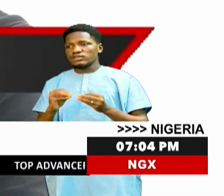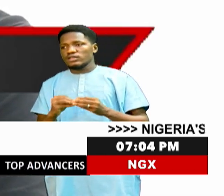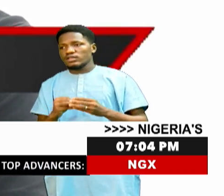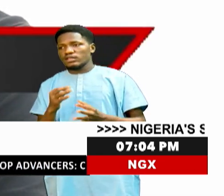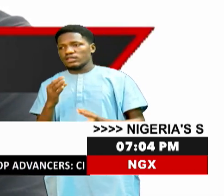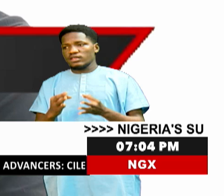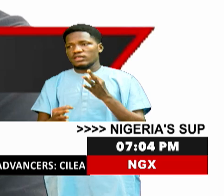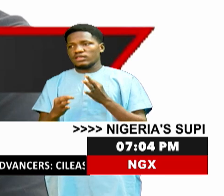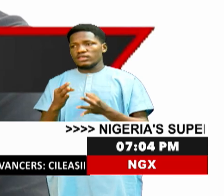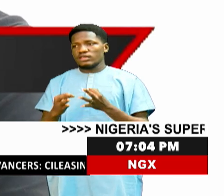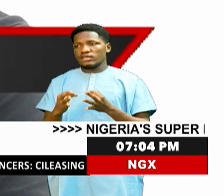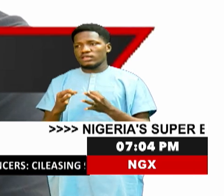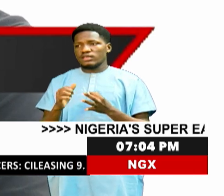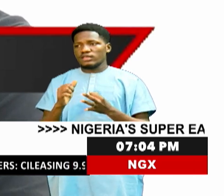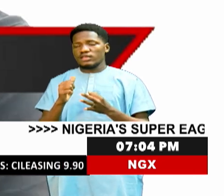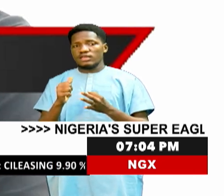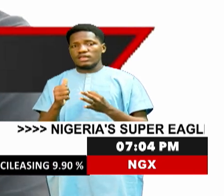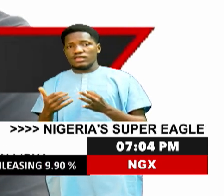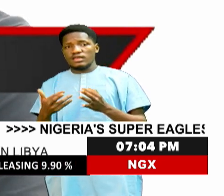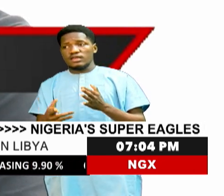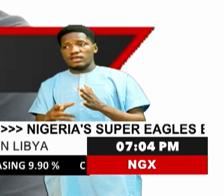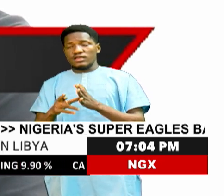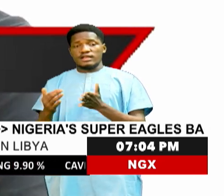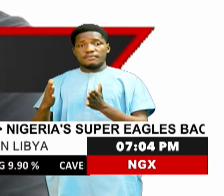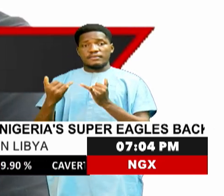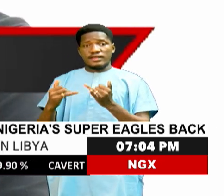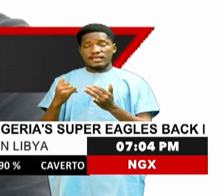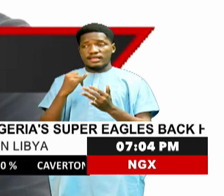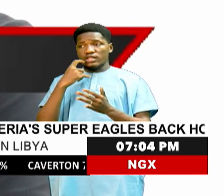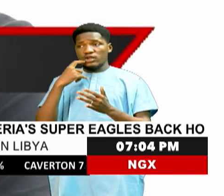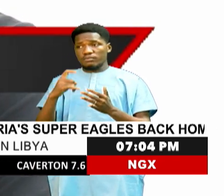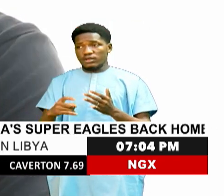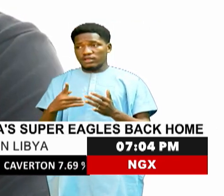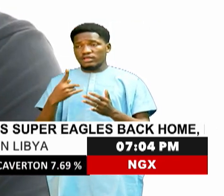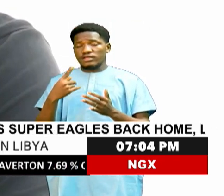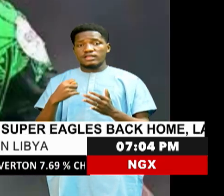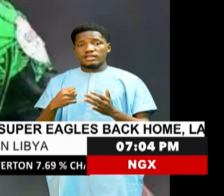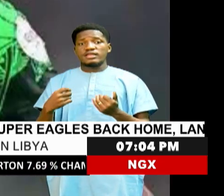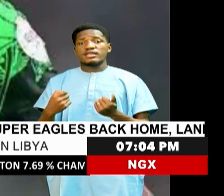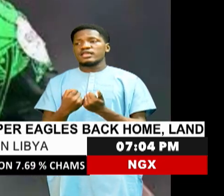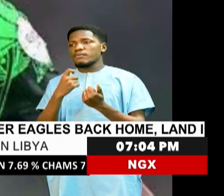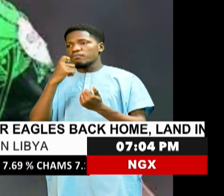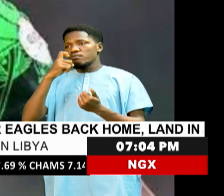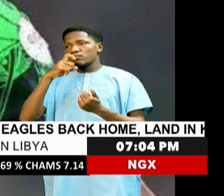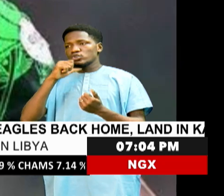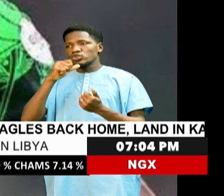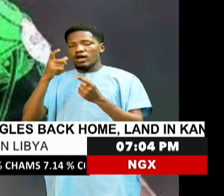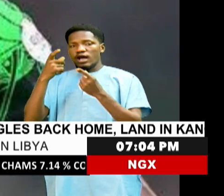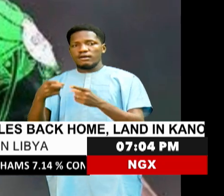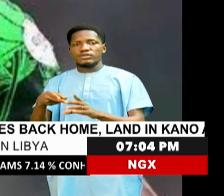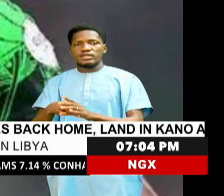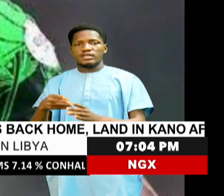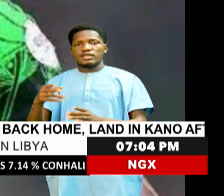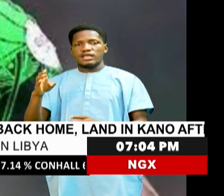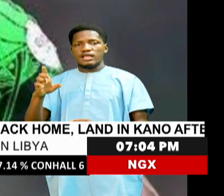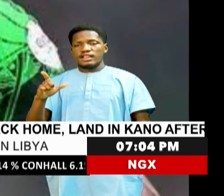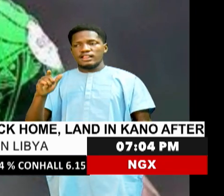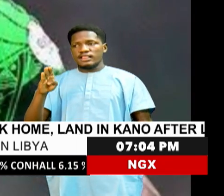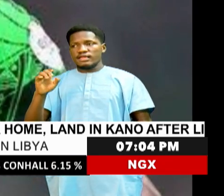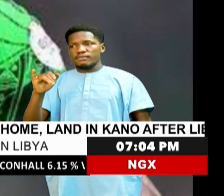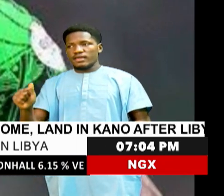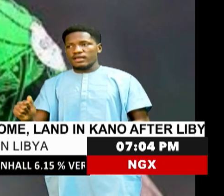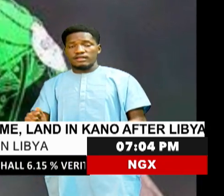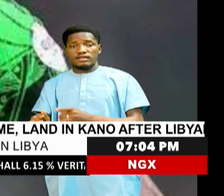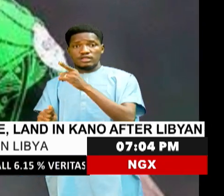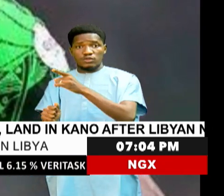if a replay is ordered, I expect that the game should be taken away from Libya. Additionally, Super Eagle striker Victor